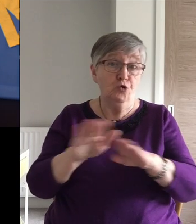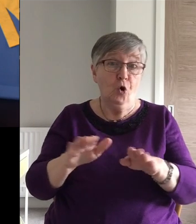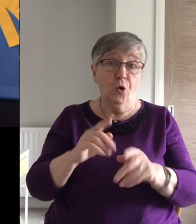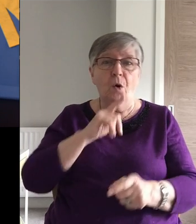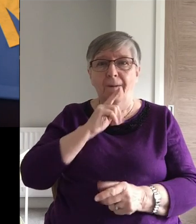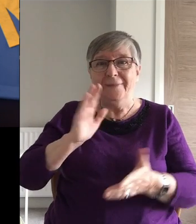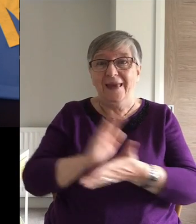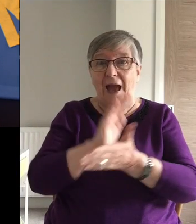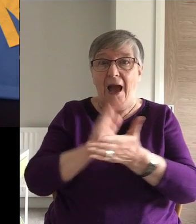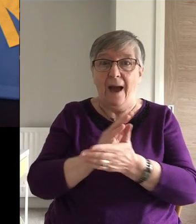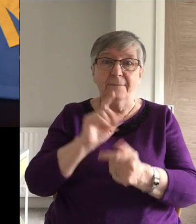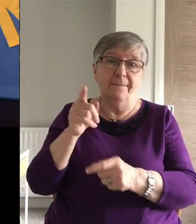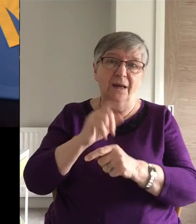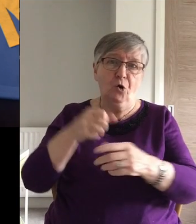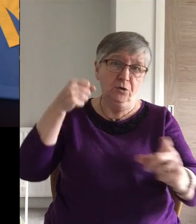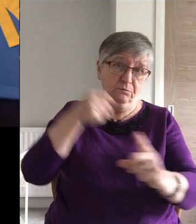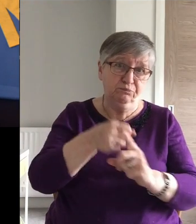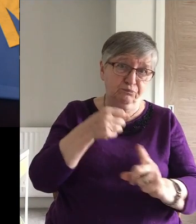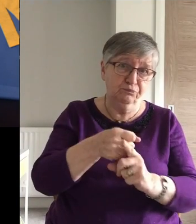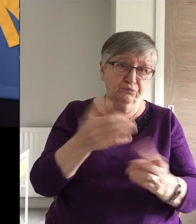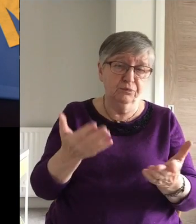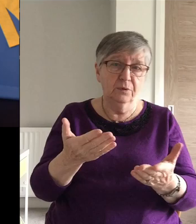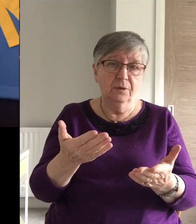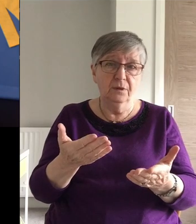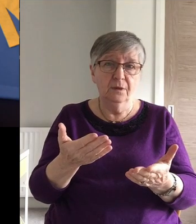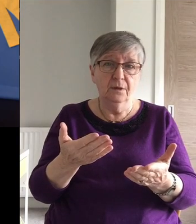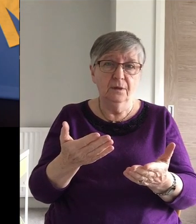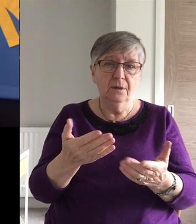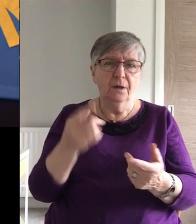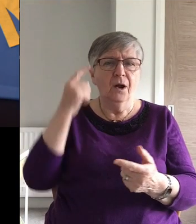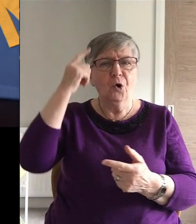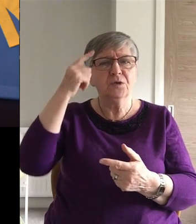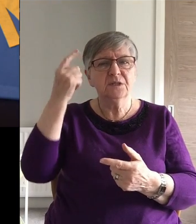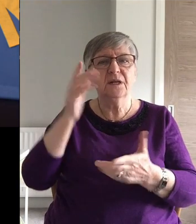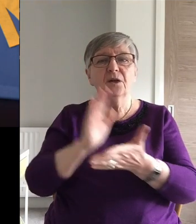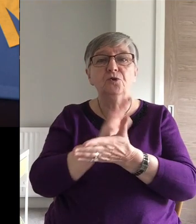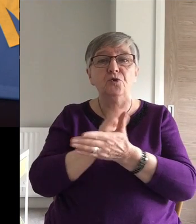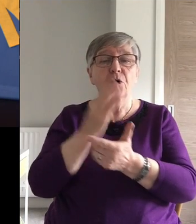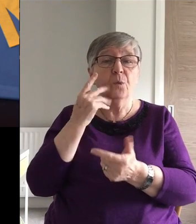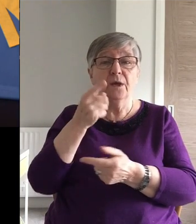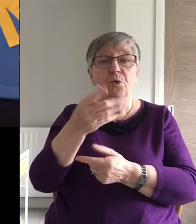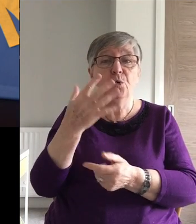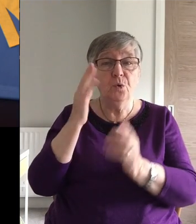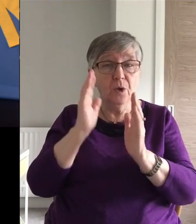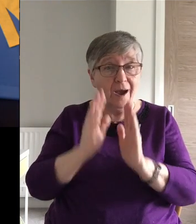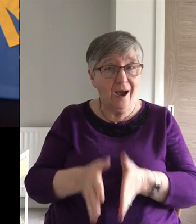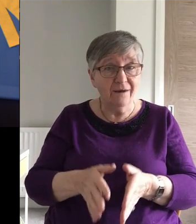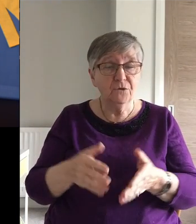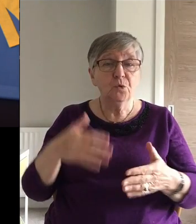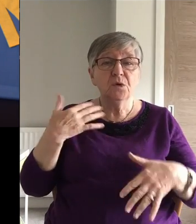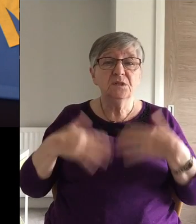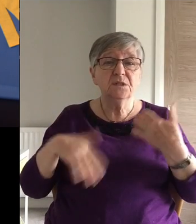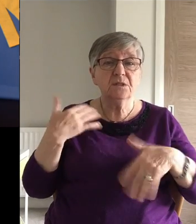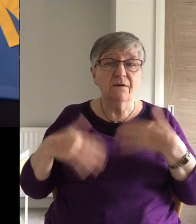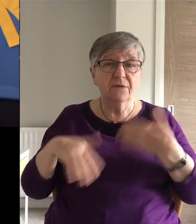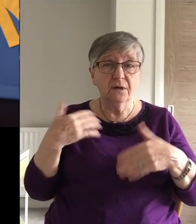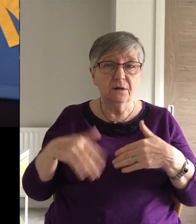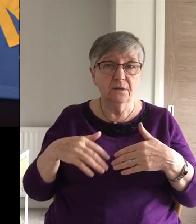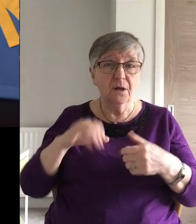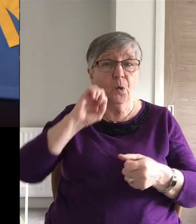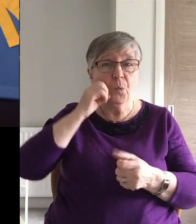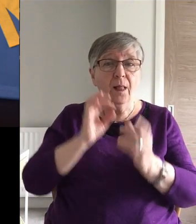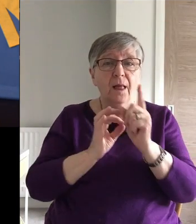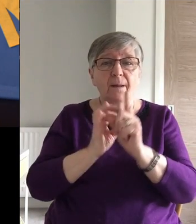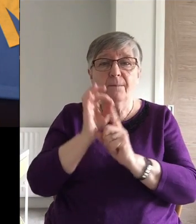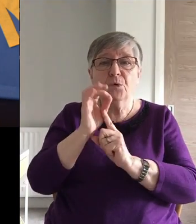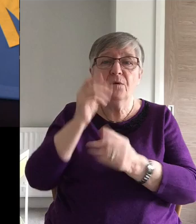Not be happy because somebody's beaten you up. But count it a joy when you have to suffer for Christ, because it will prove faith, it will